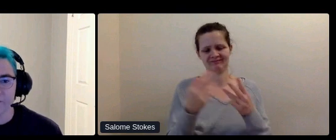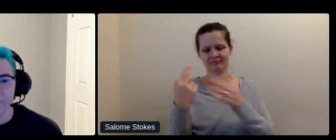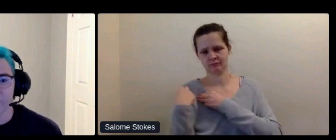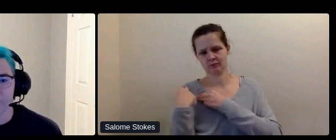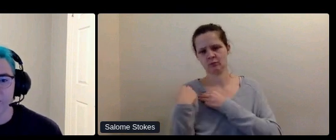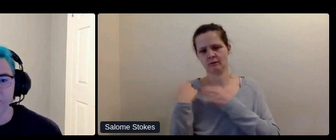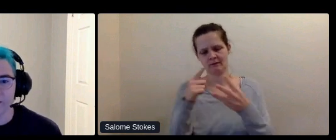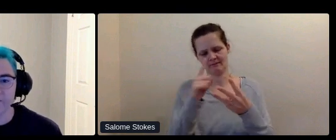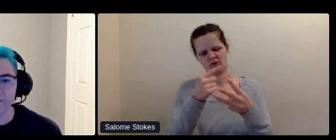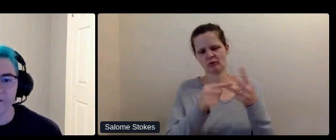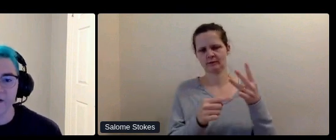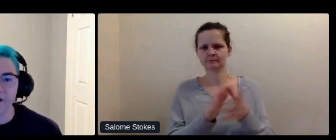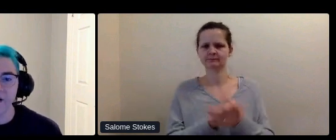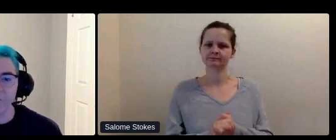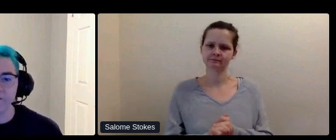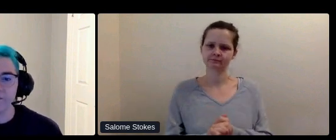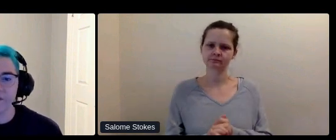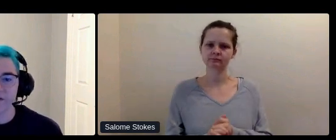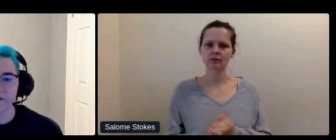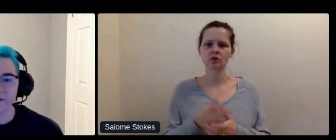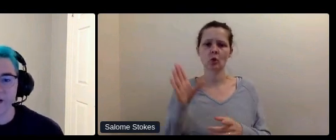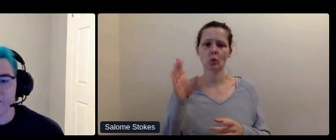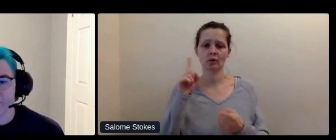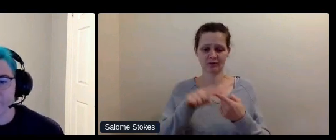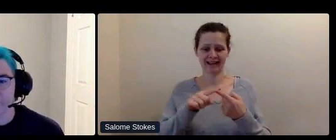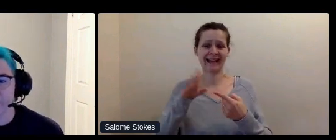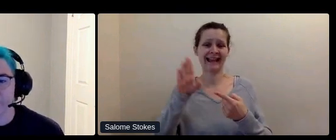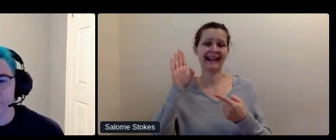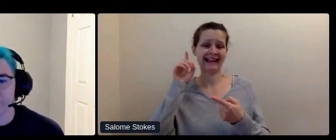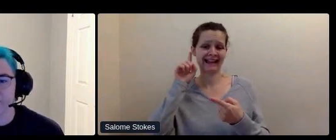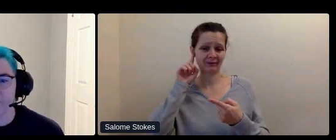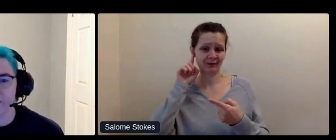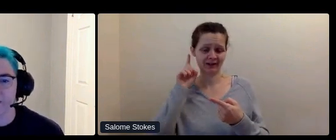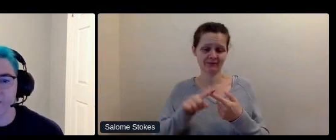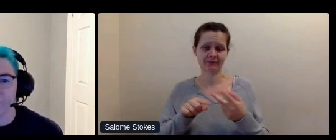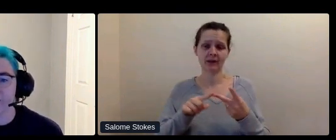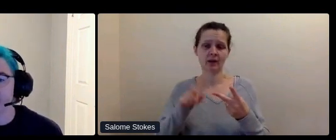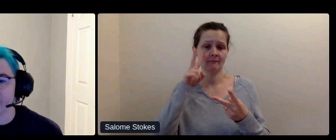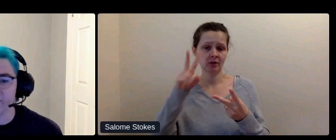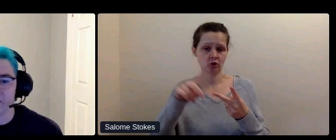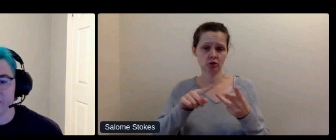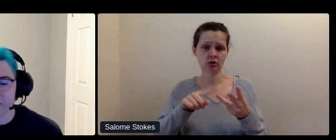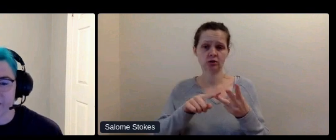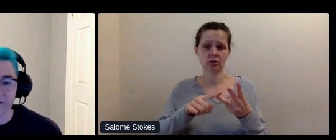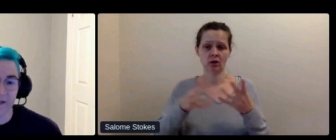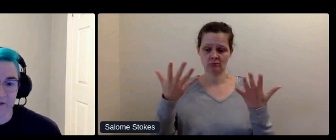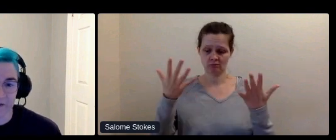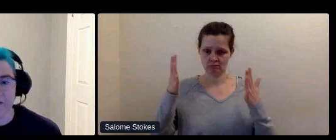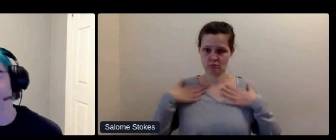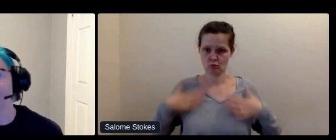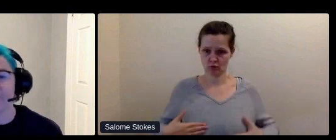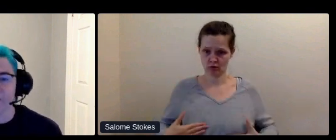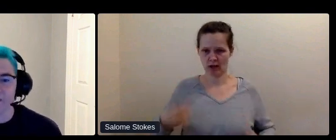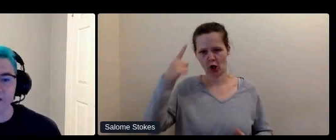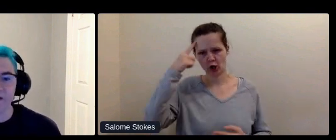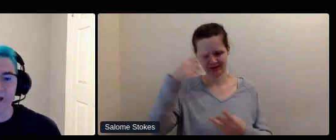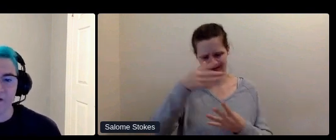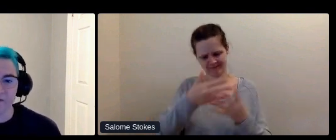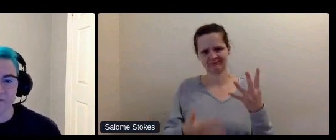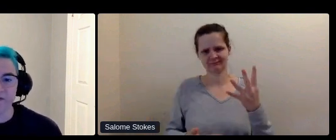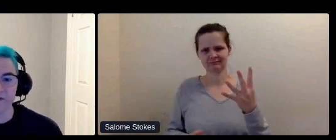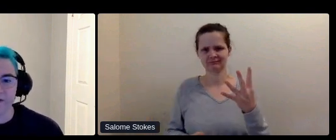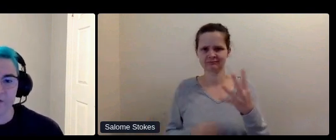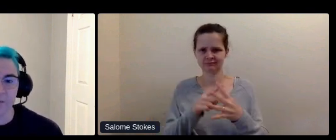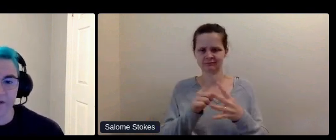hearing, vision, motor, and cognitive. We focus our design on these 4 key areas, and I'll break these down in the next sections. Hearing,